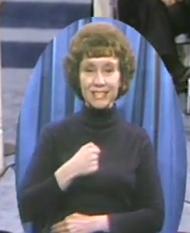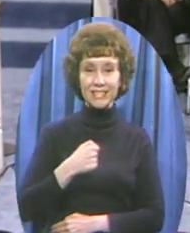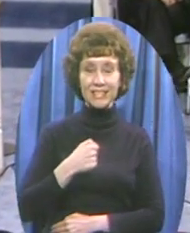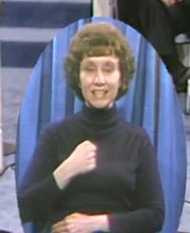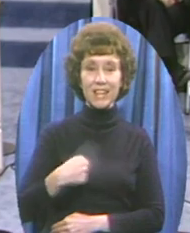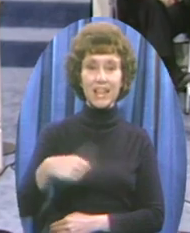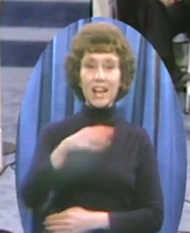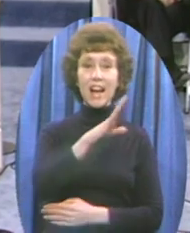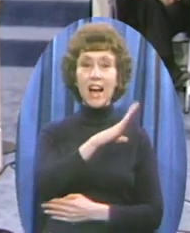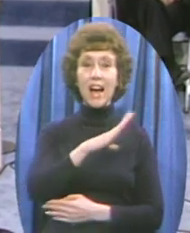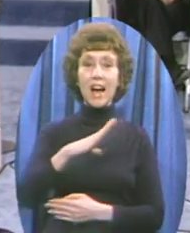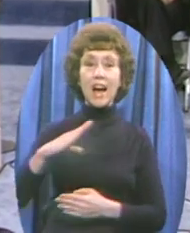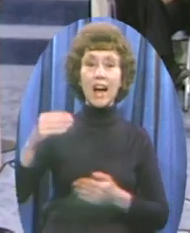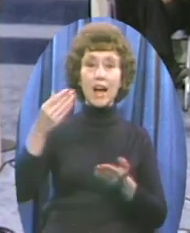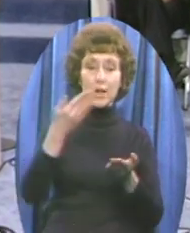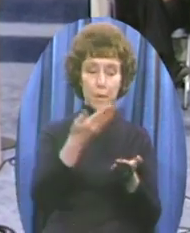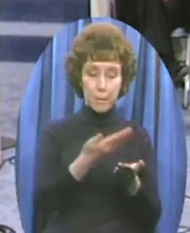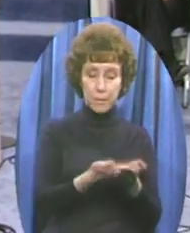and hath